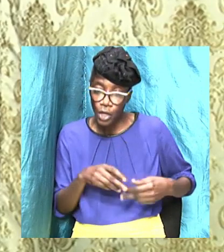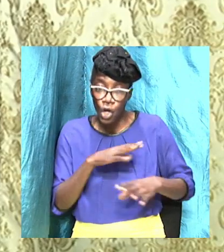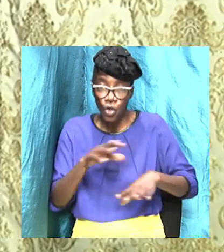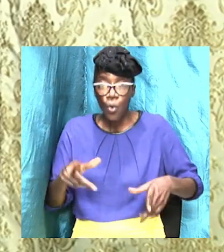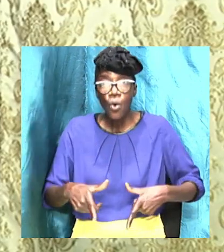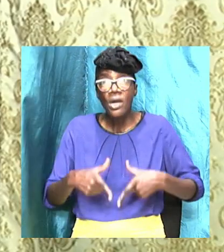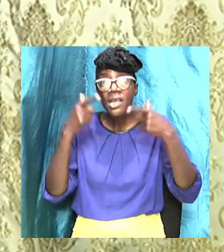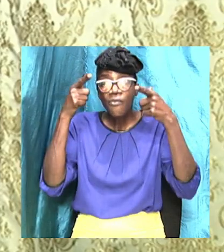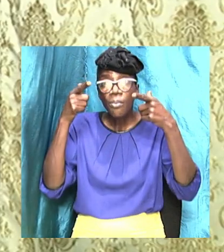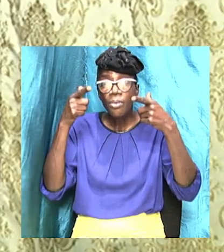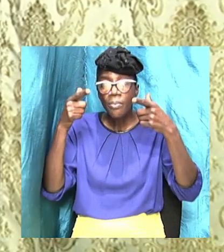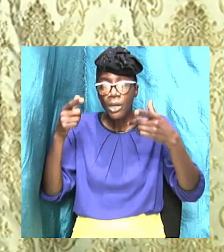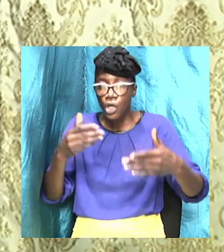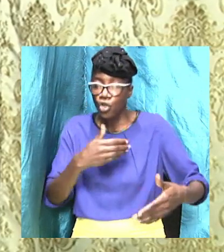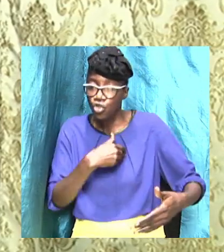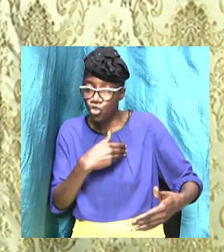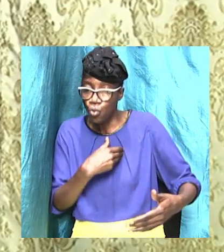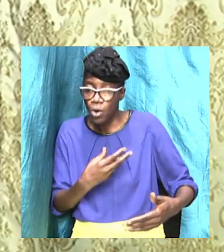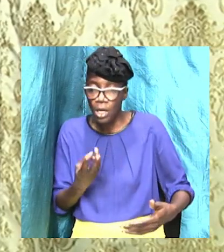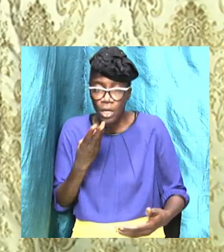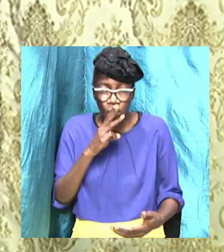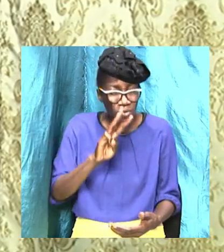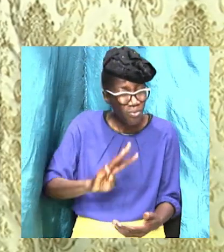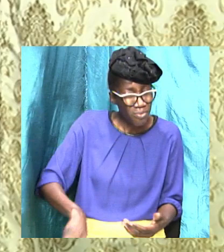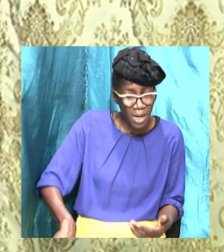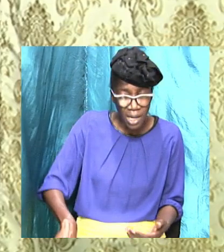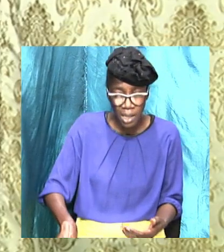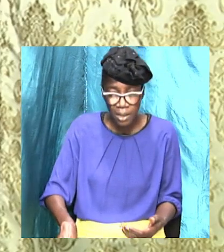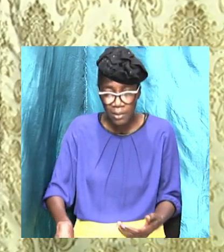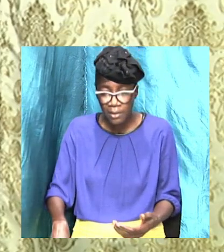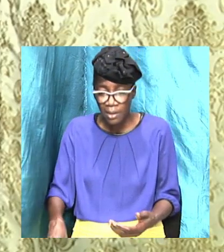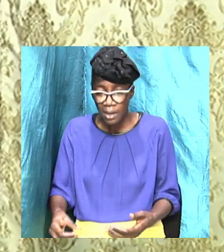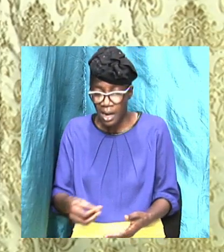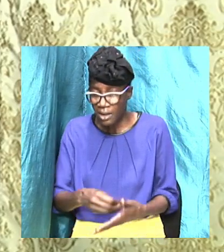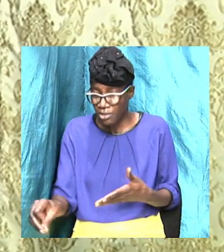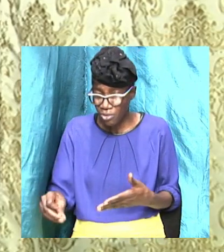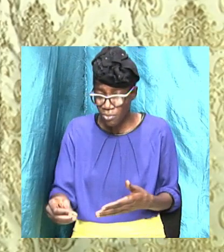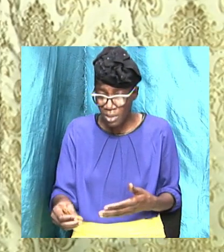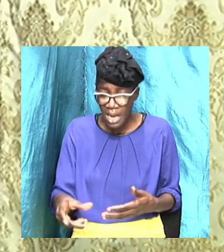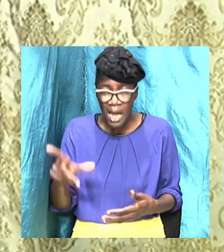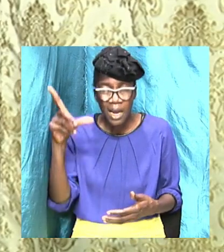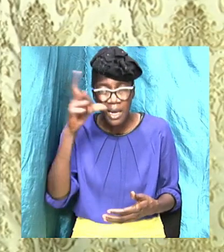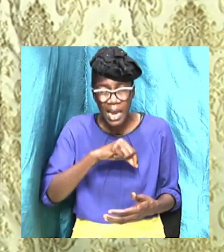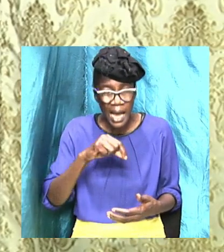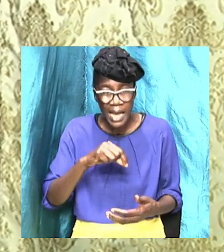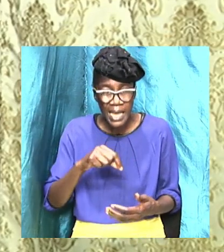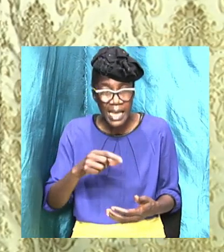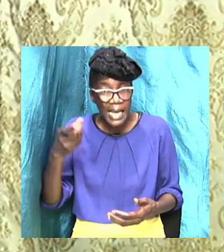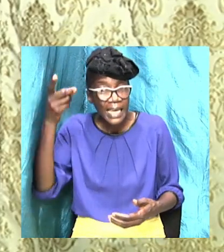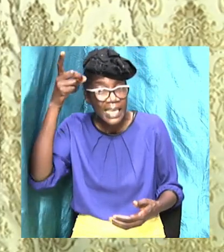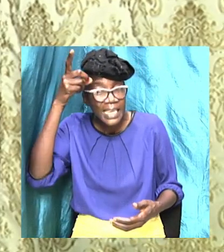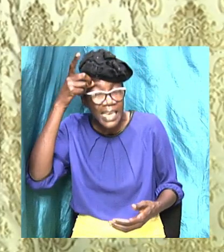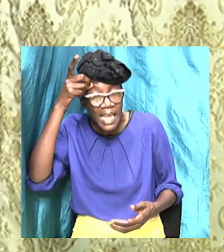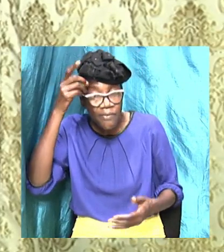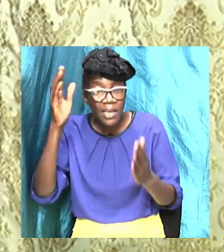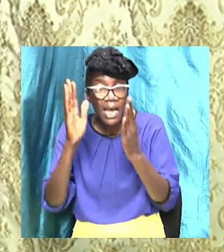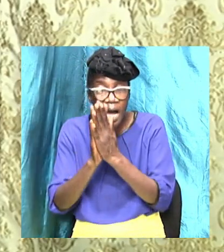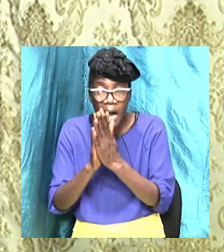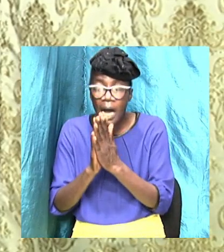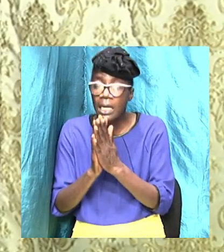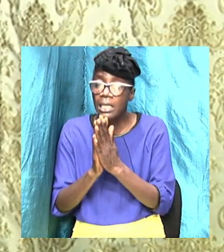unto vanity, nor sworn deceit fully. David asks a basic question about approaching